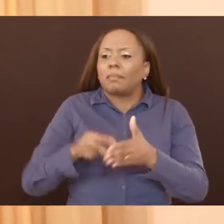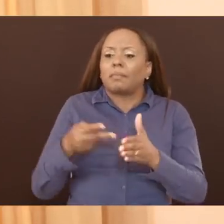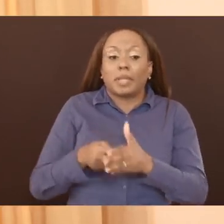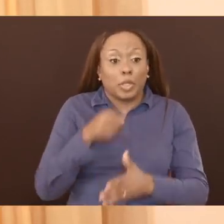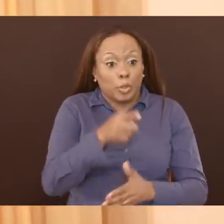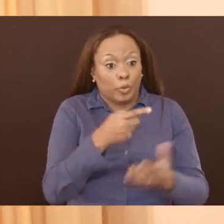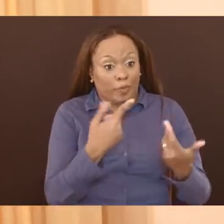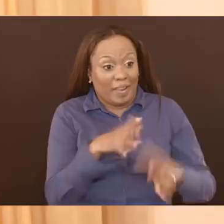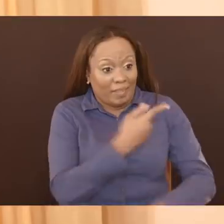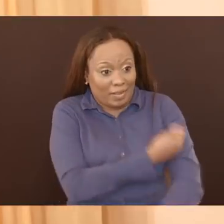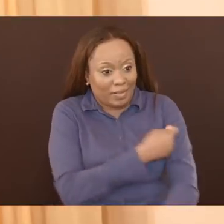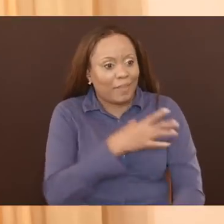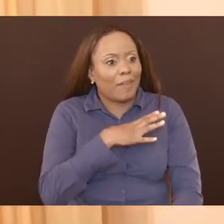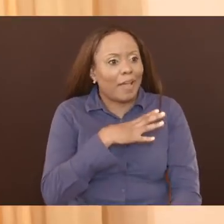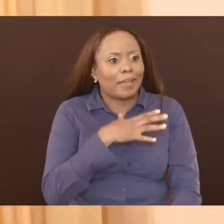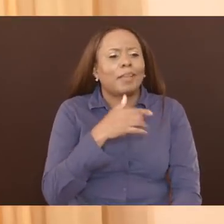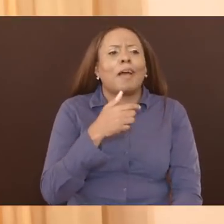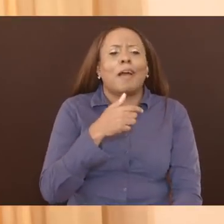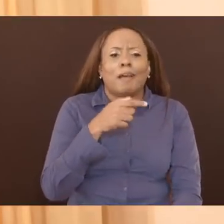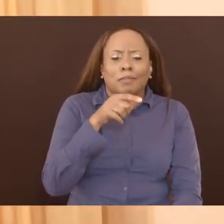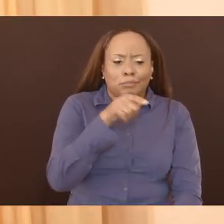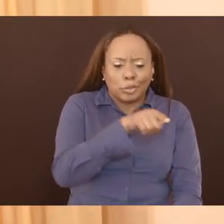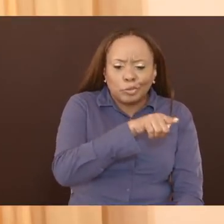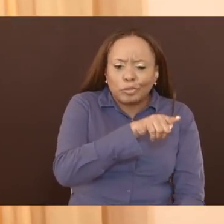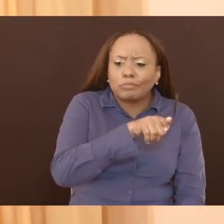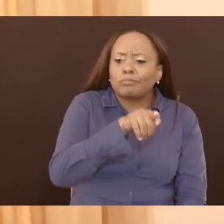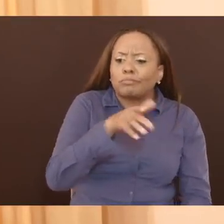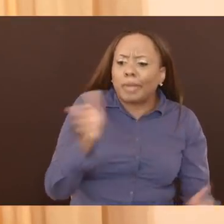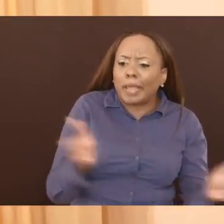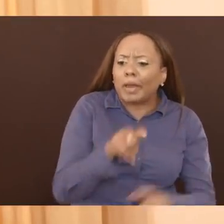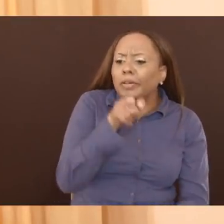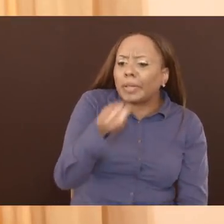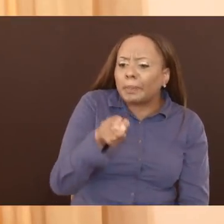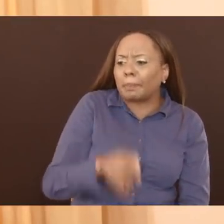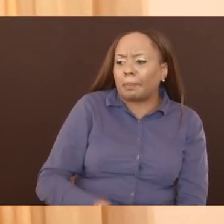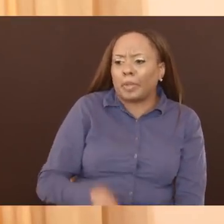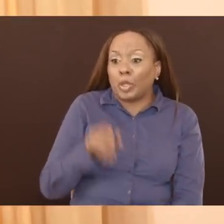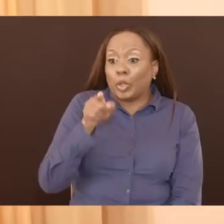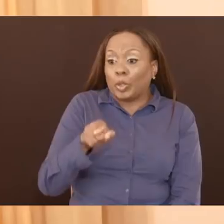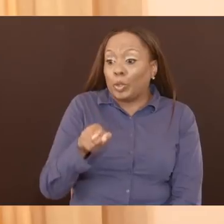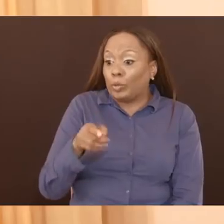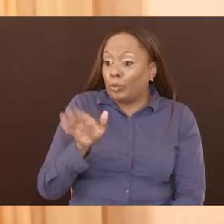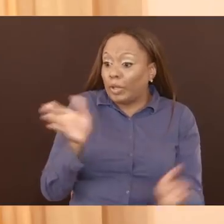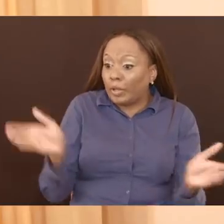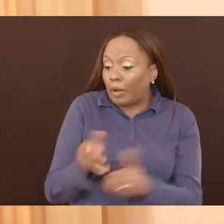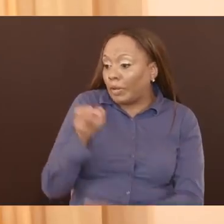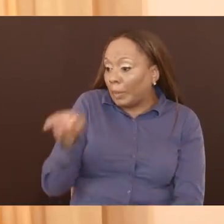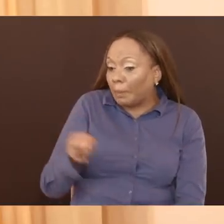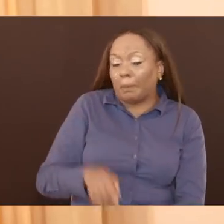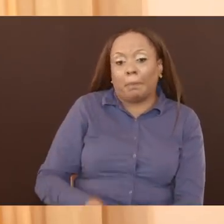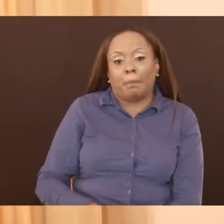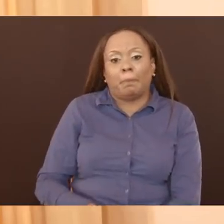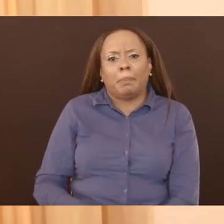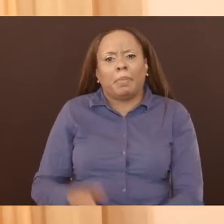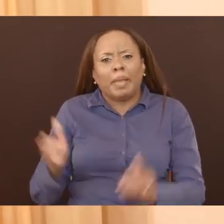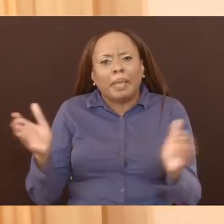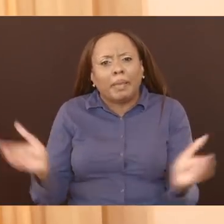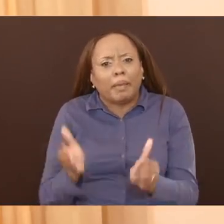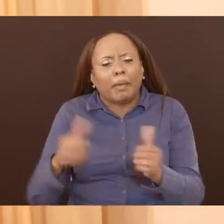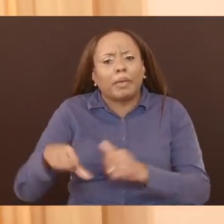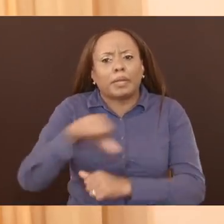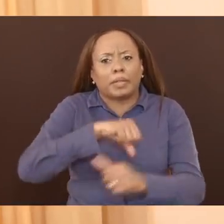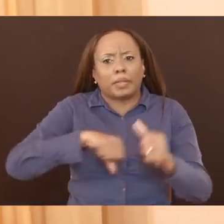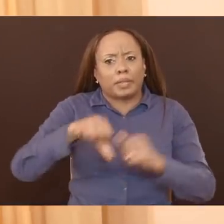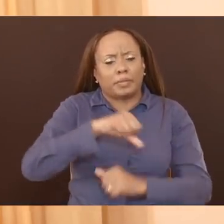one. And it is going to be that kind of conversation that we're going to have with each other. Within households, because the